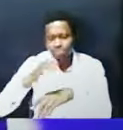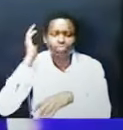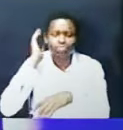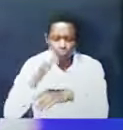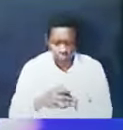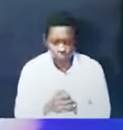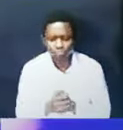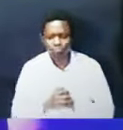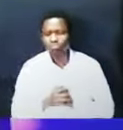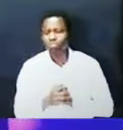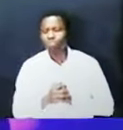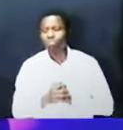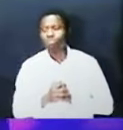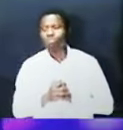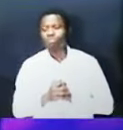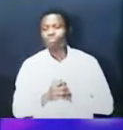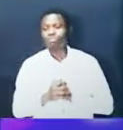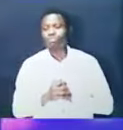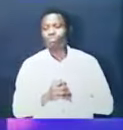the